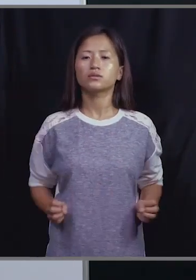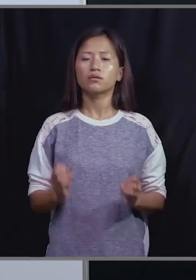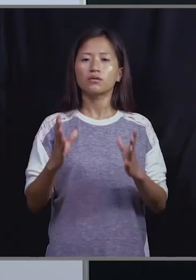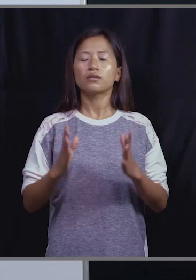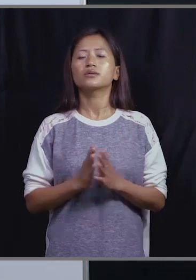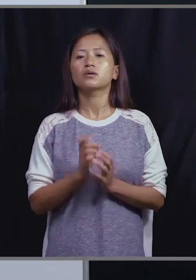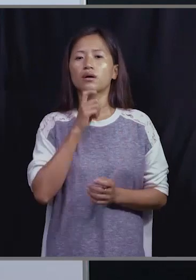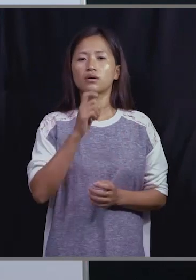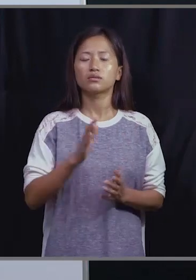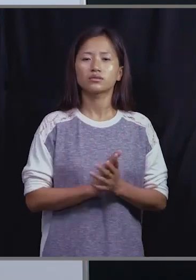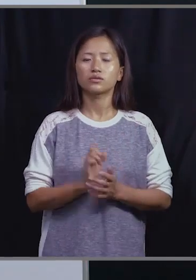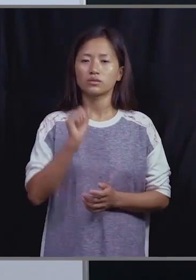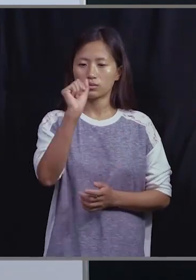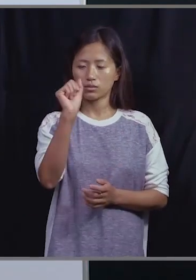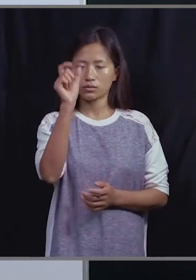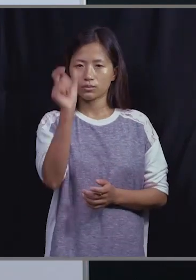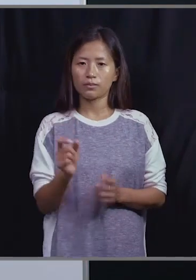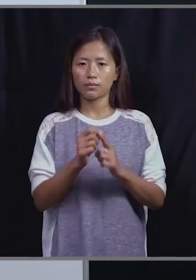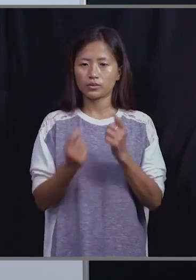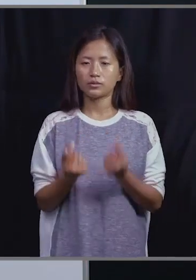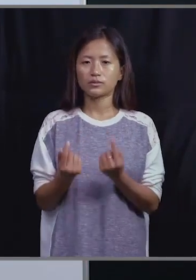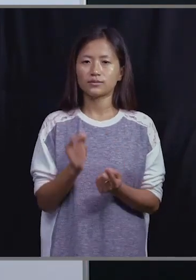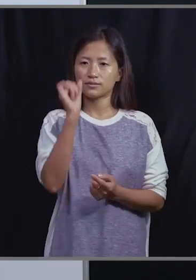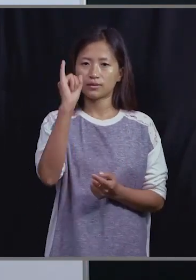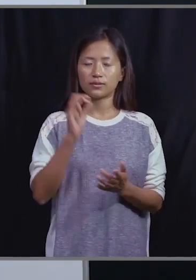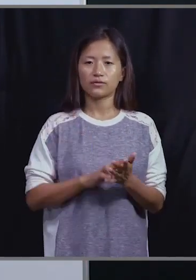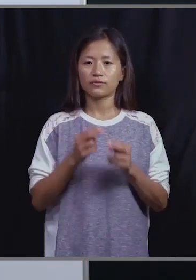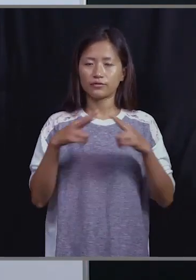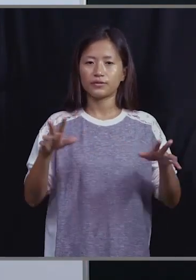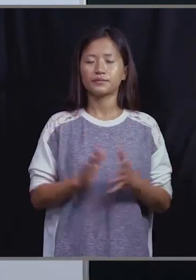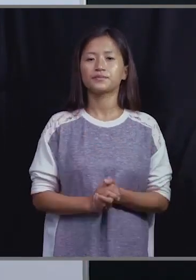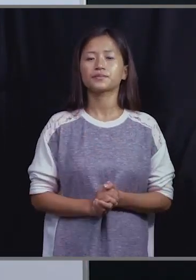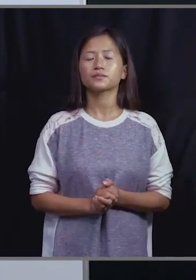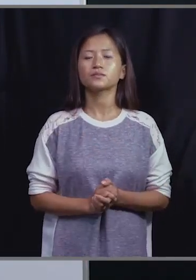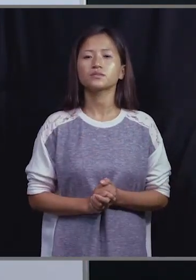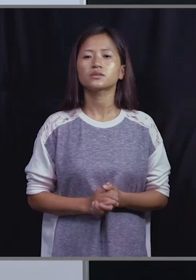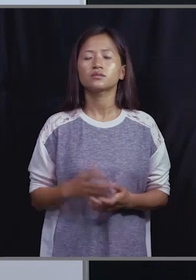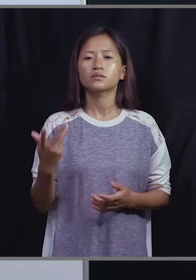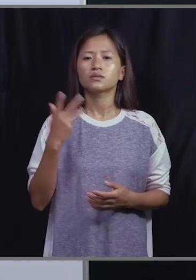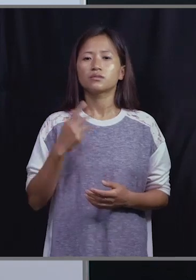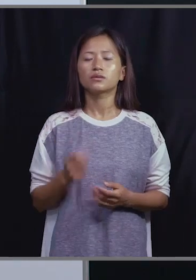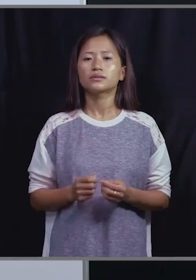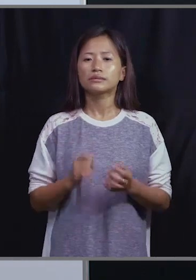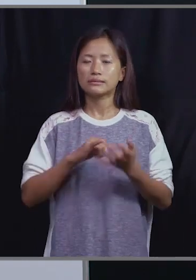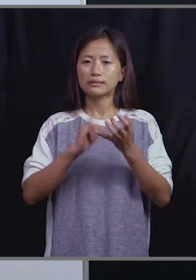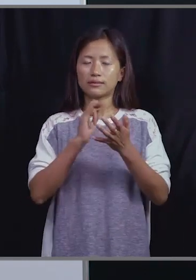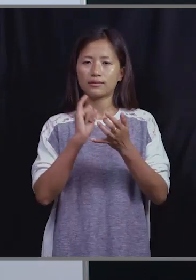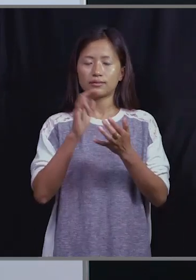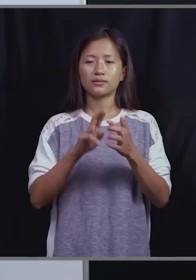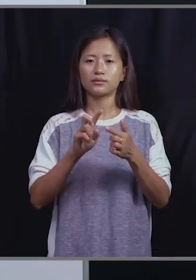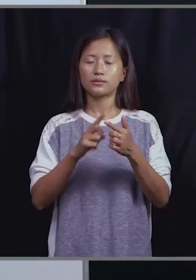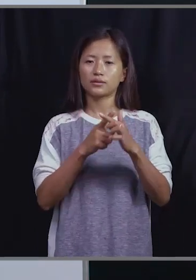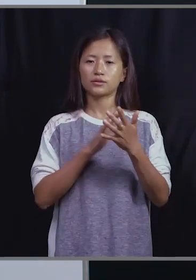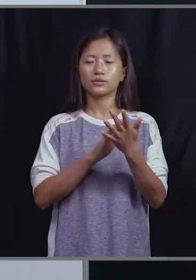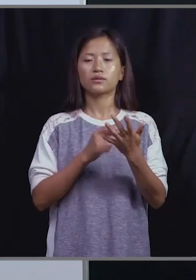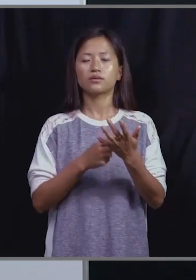express or to ask for their own political independence. See, because why did they express or why did they ask for the independence